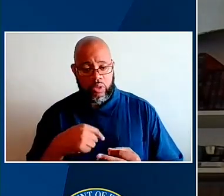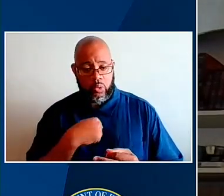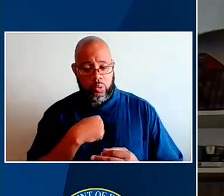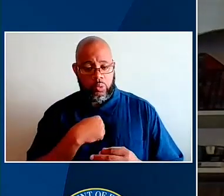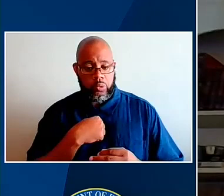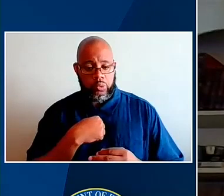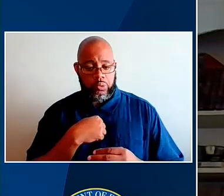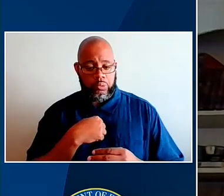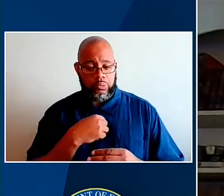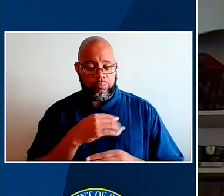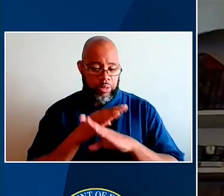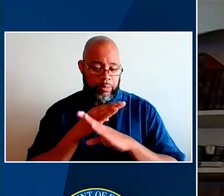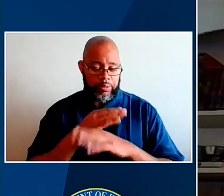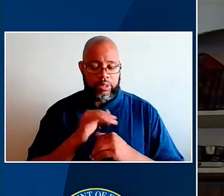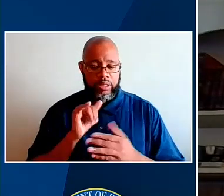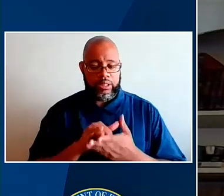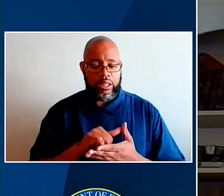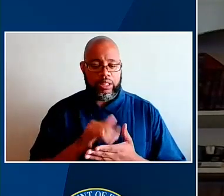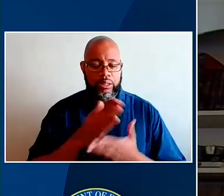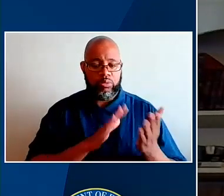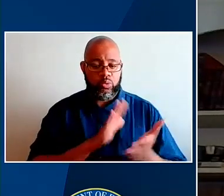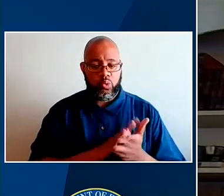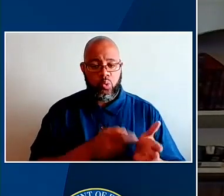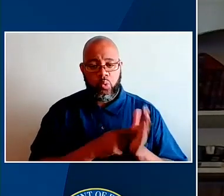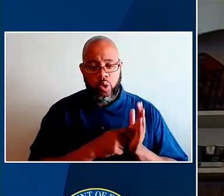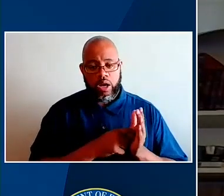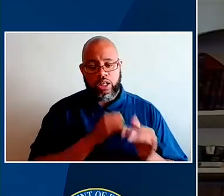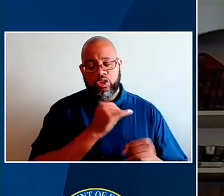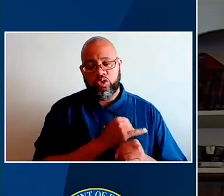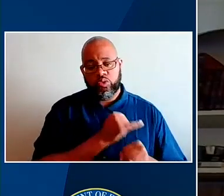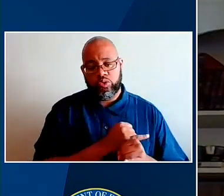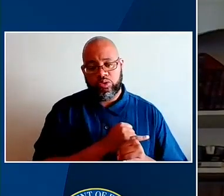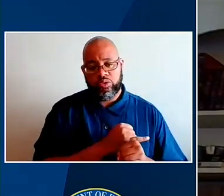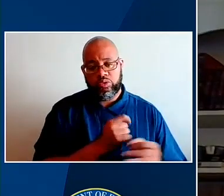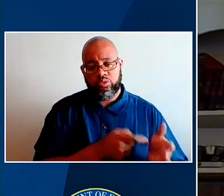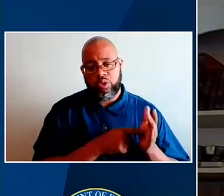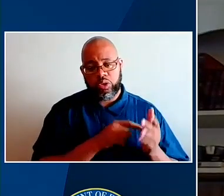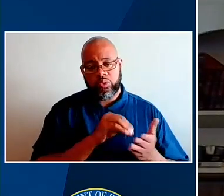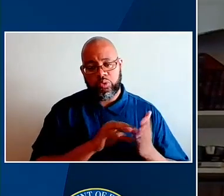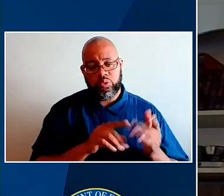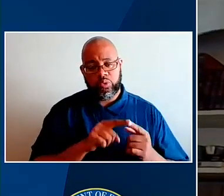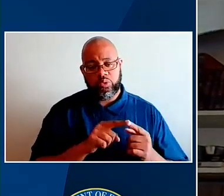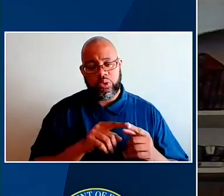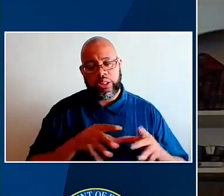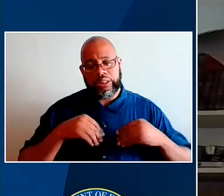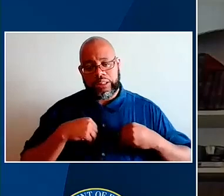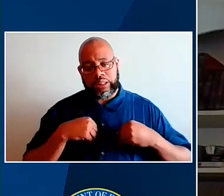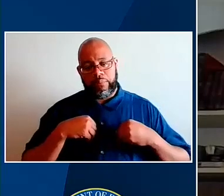would be, some schools require students to accept